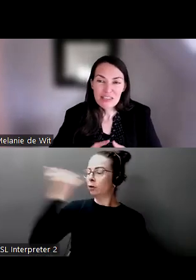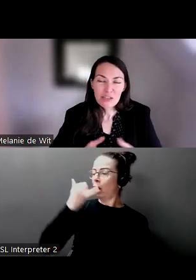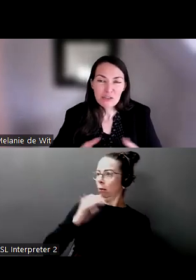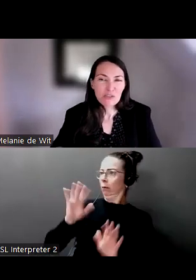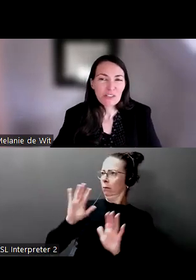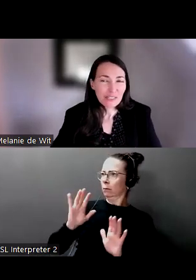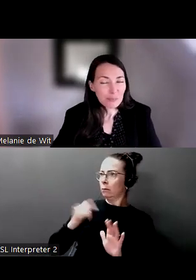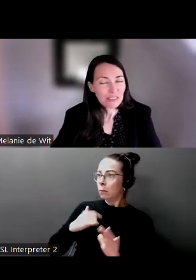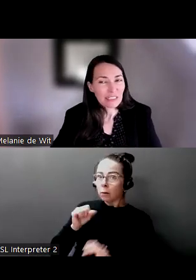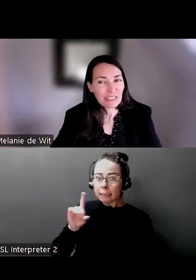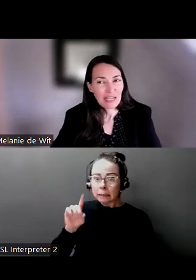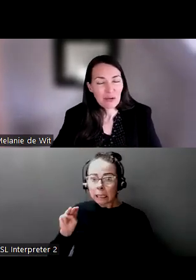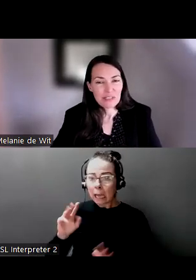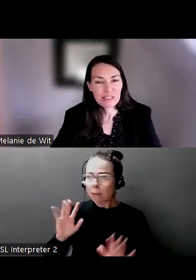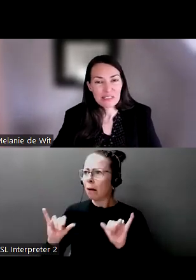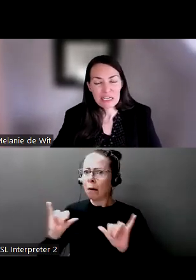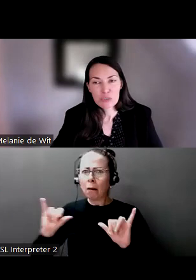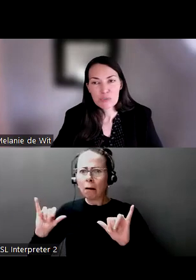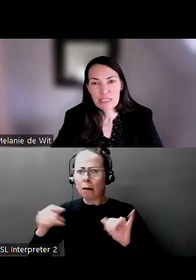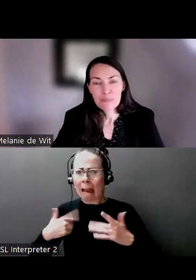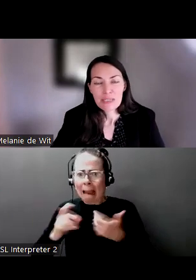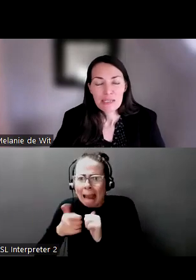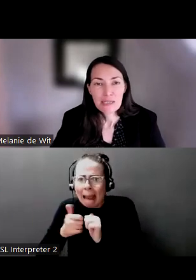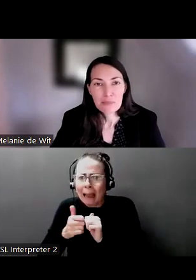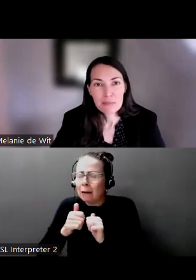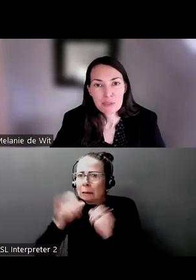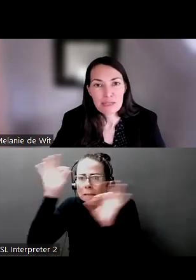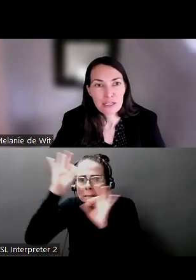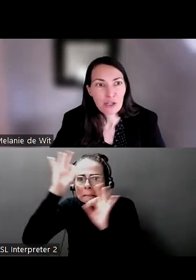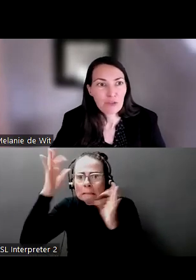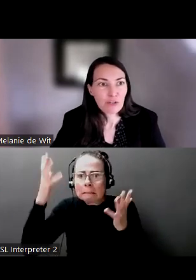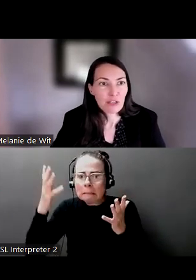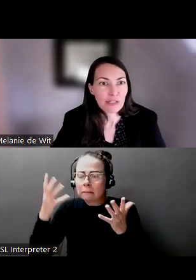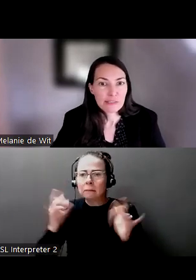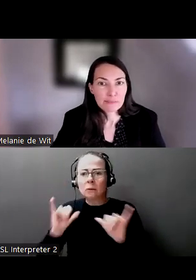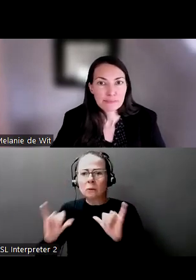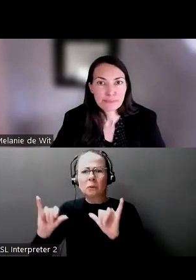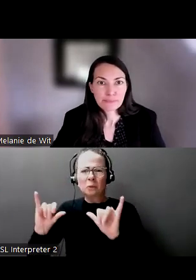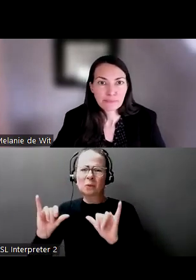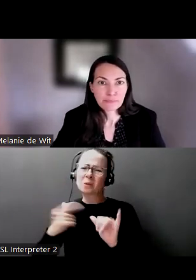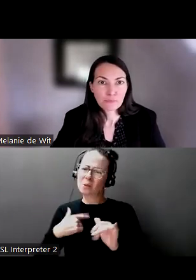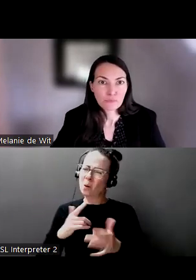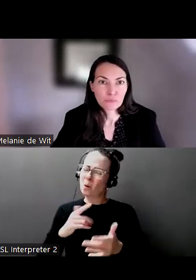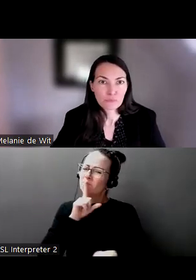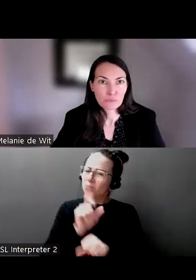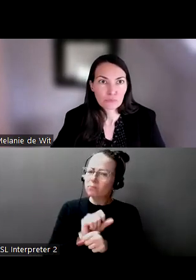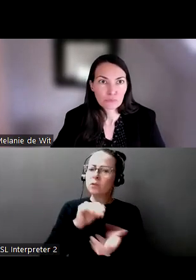So I think there's variability in how this is actually implemented on the front lines.